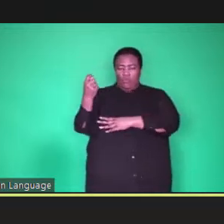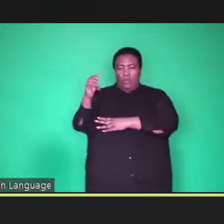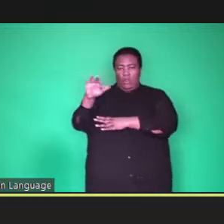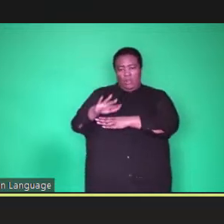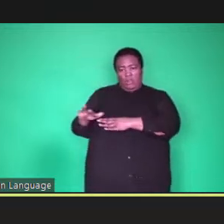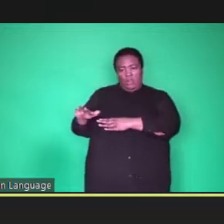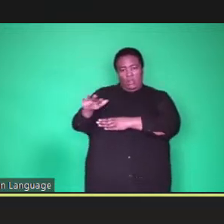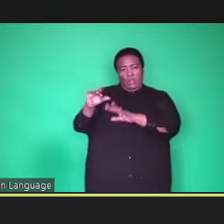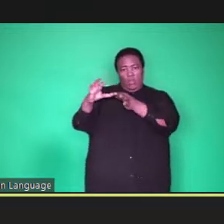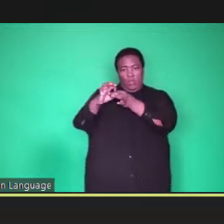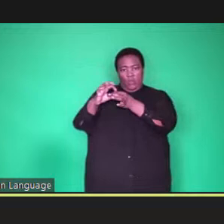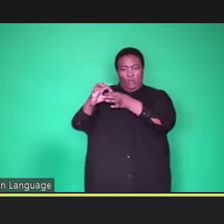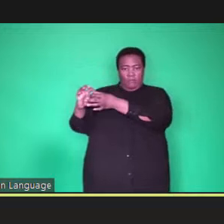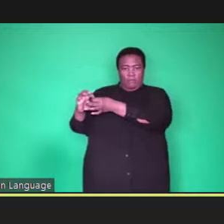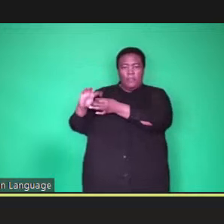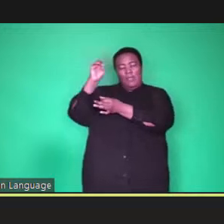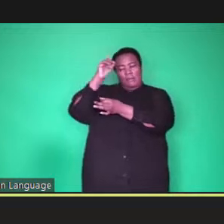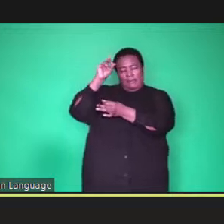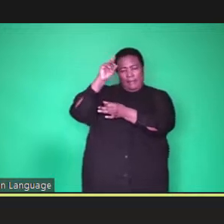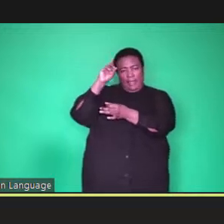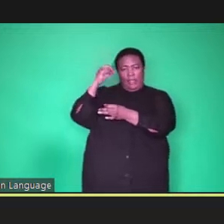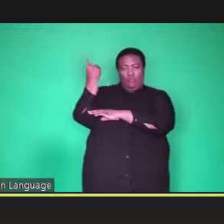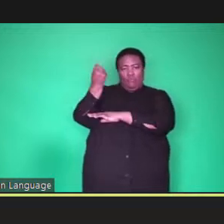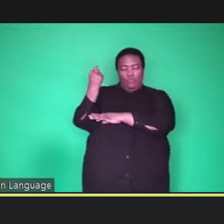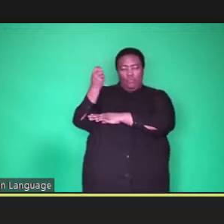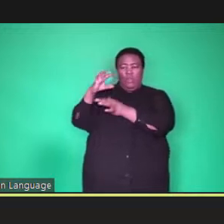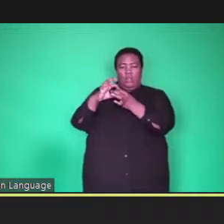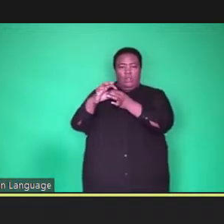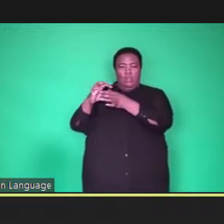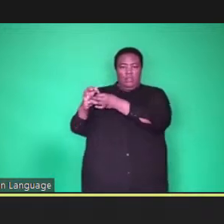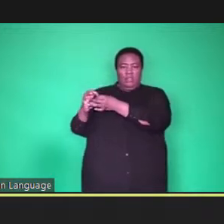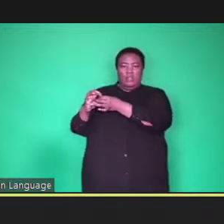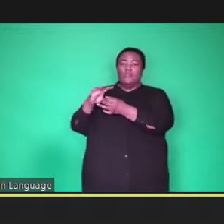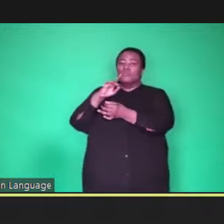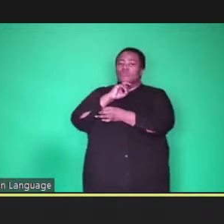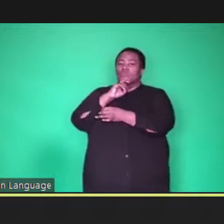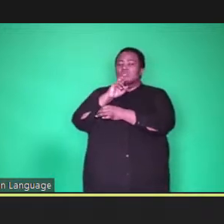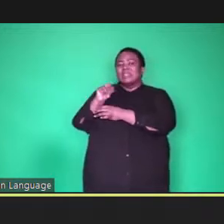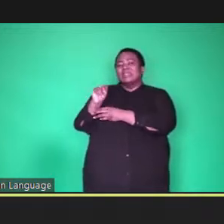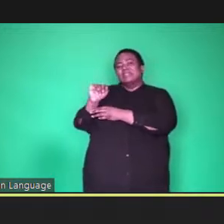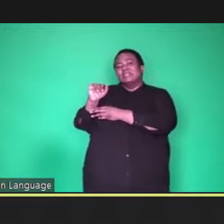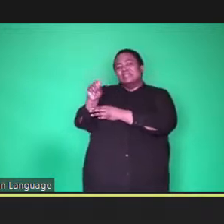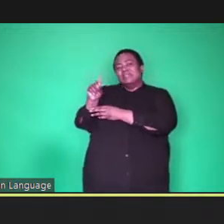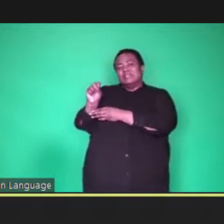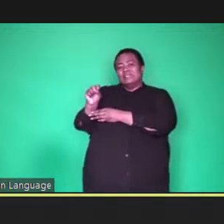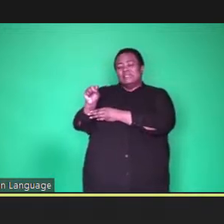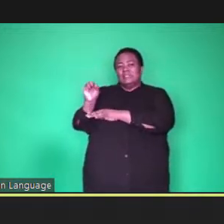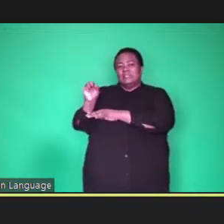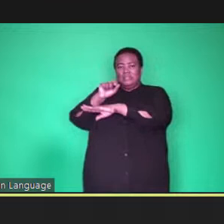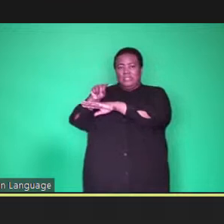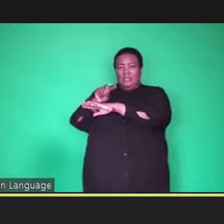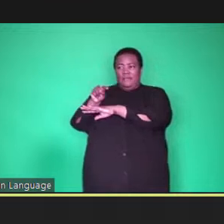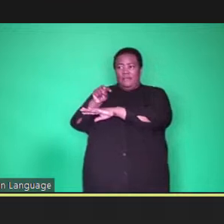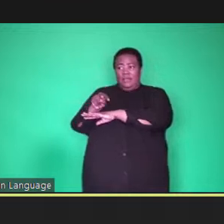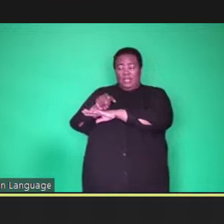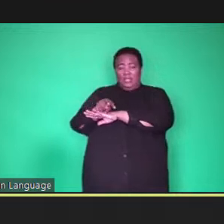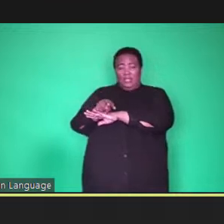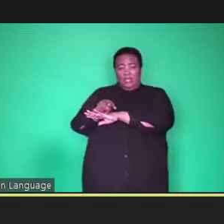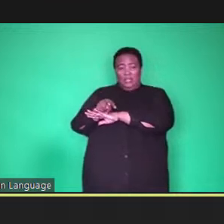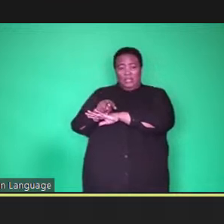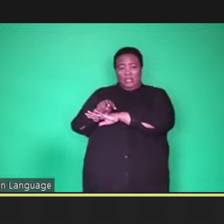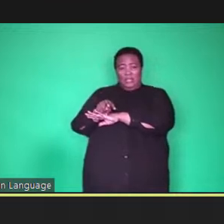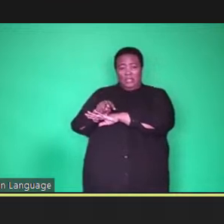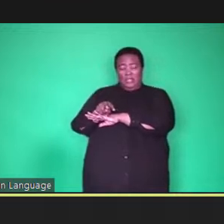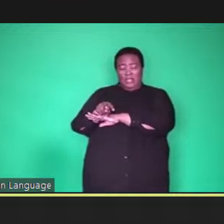is African rural households in the NIDS survey, and this is quantiles